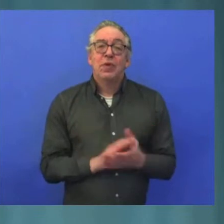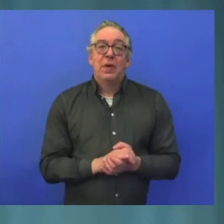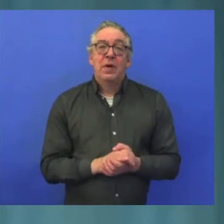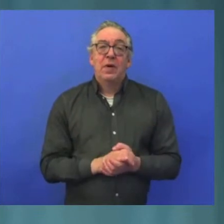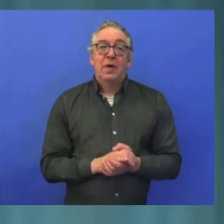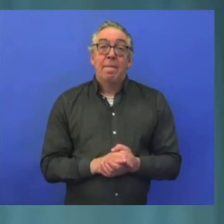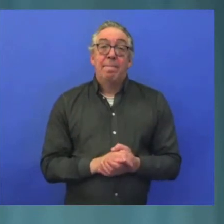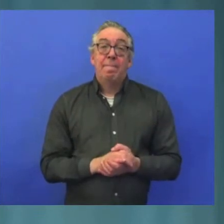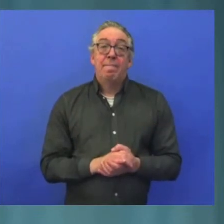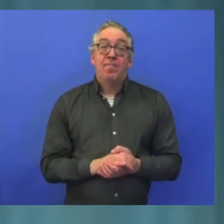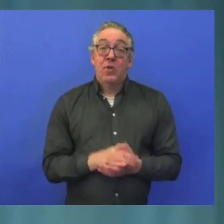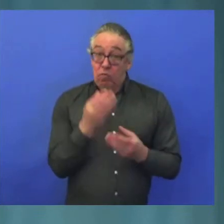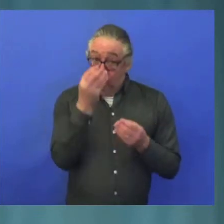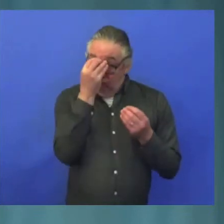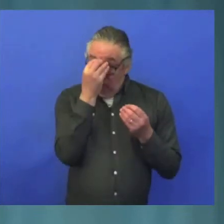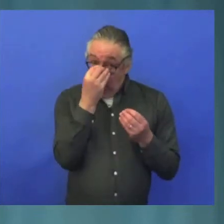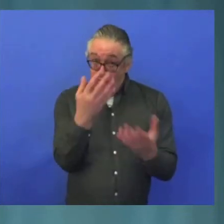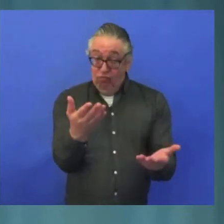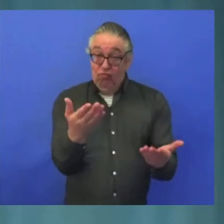still many